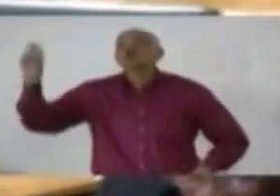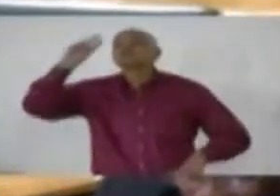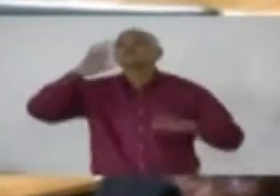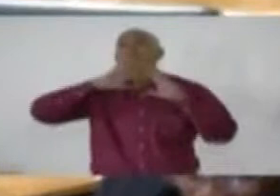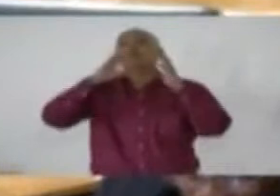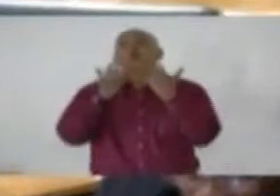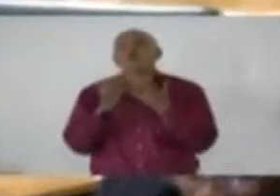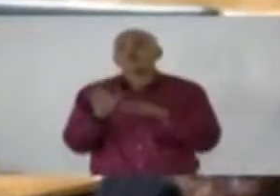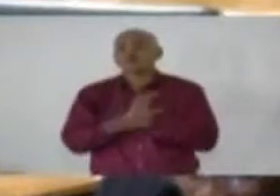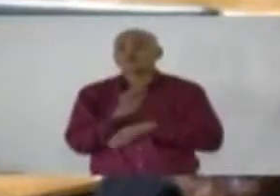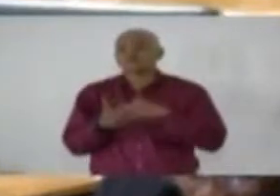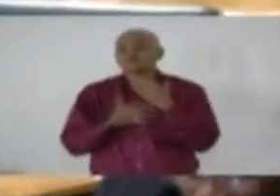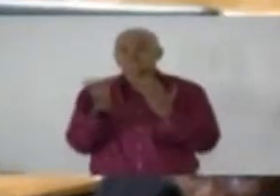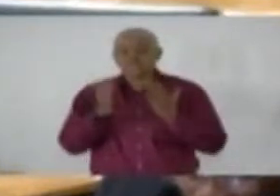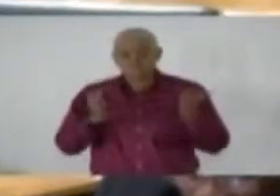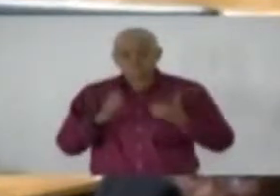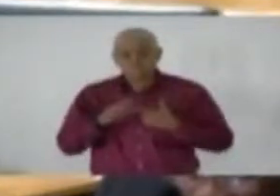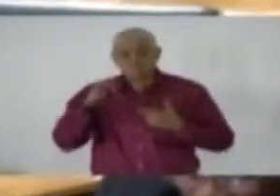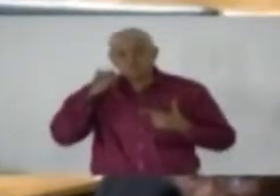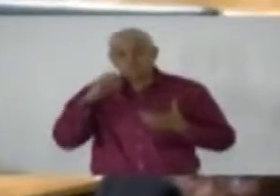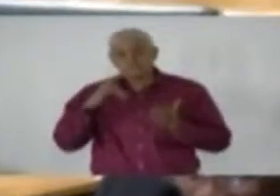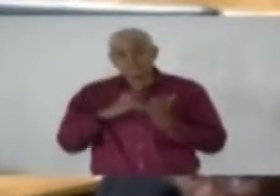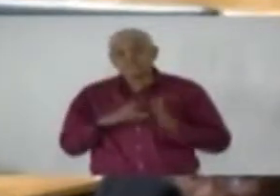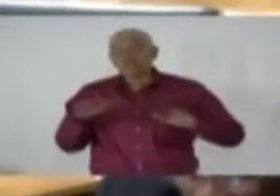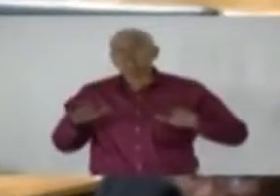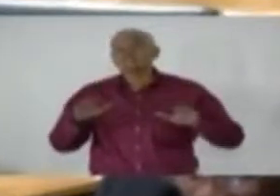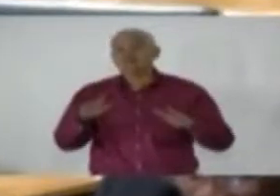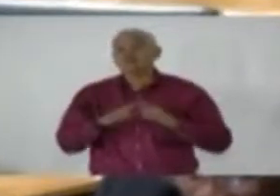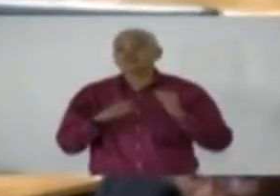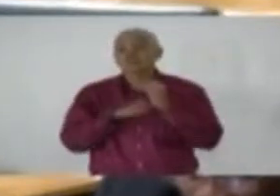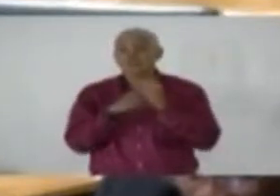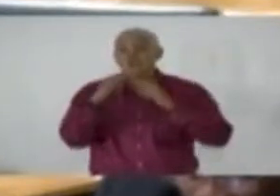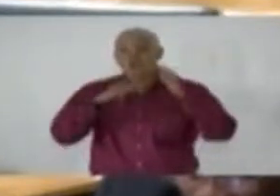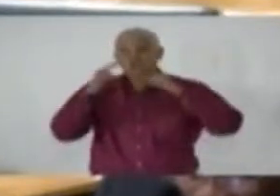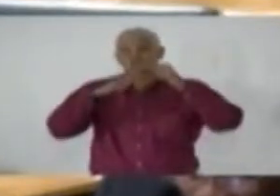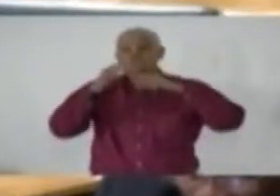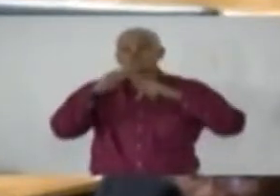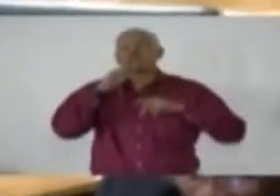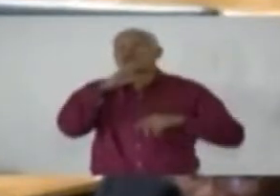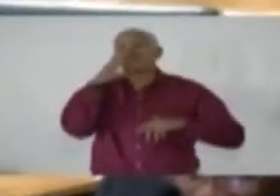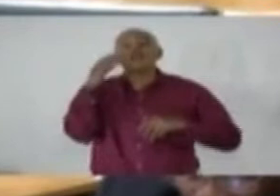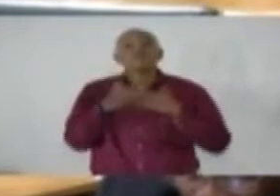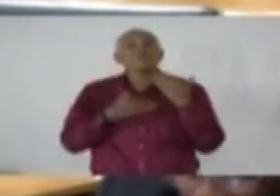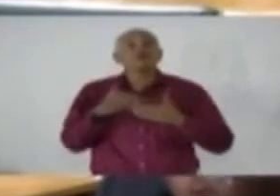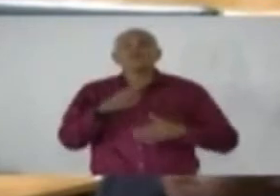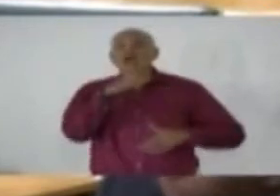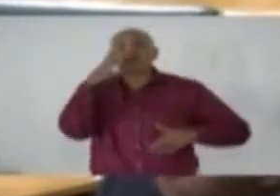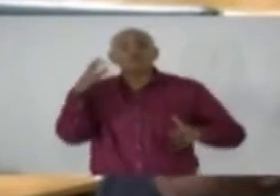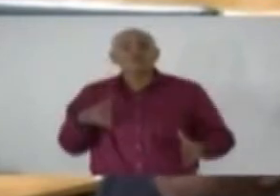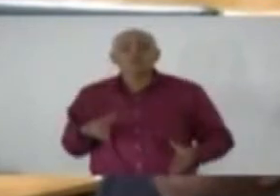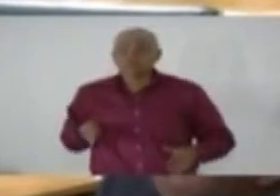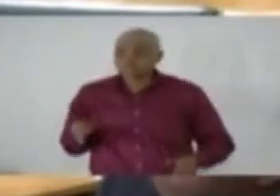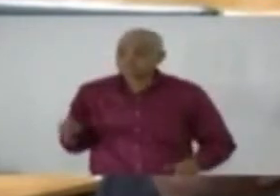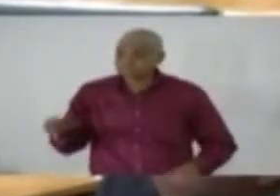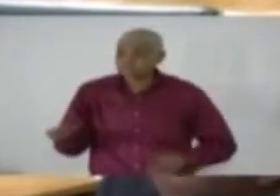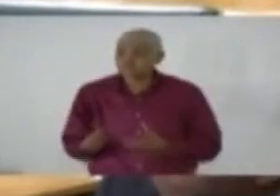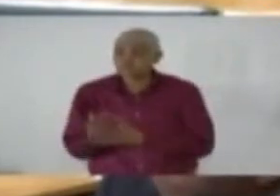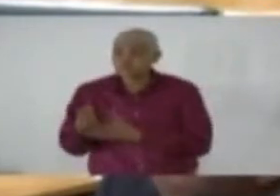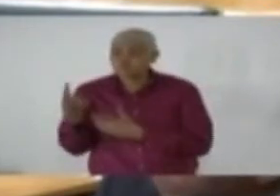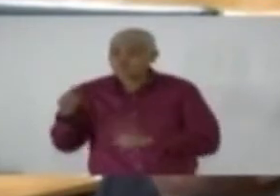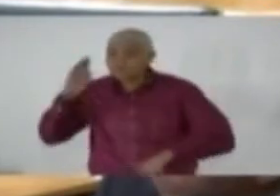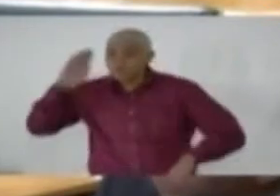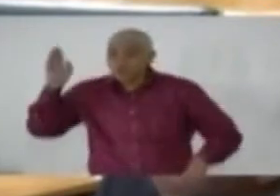digital services, BPO, manufacturing, construction, agriculture, agro-processing, all of them. Because unless